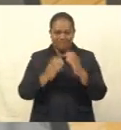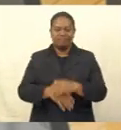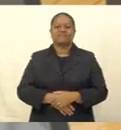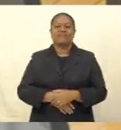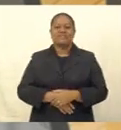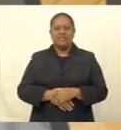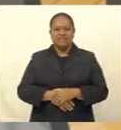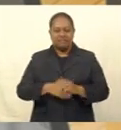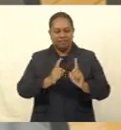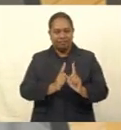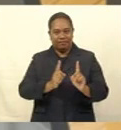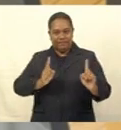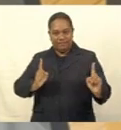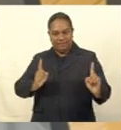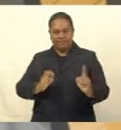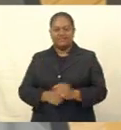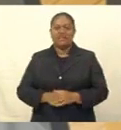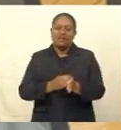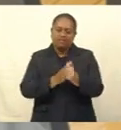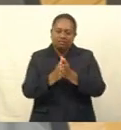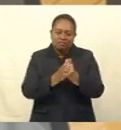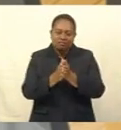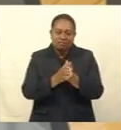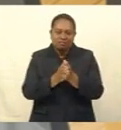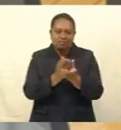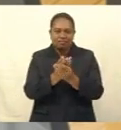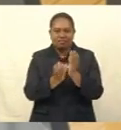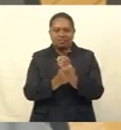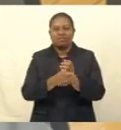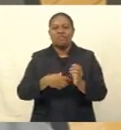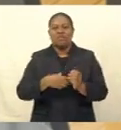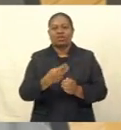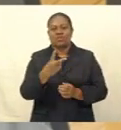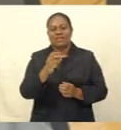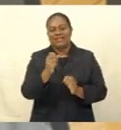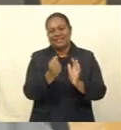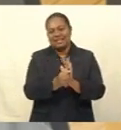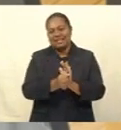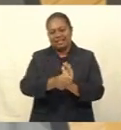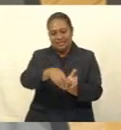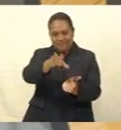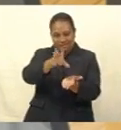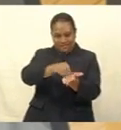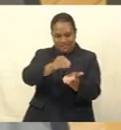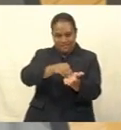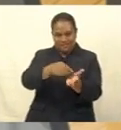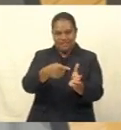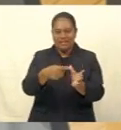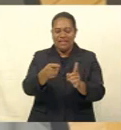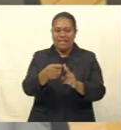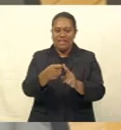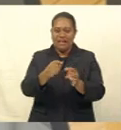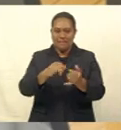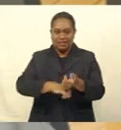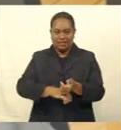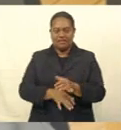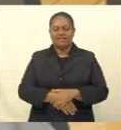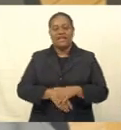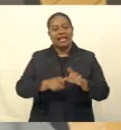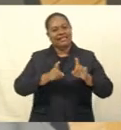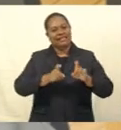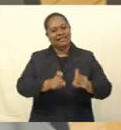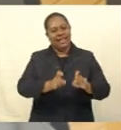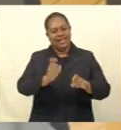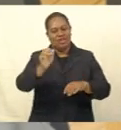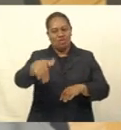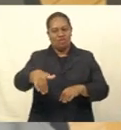Maintain physical distance. Wash your hands for more than 20 seconds. Please download the Fiji Care app. And most importantly, stay home and